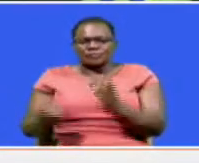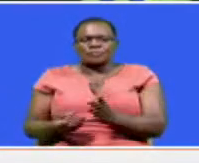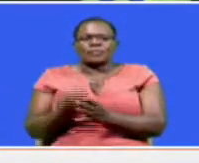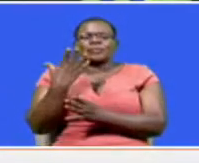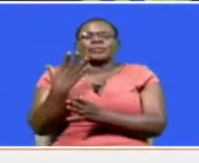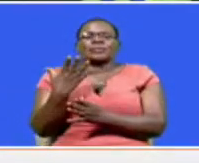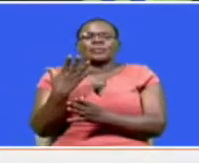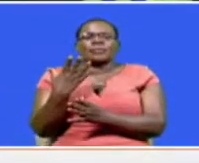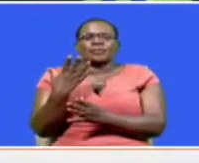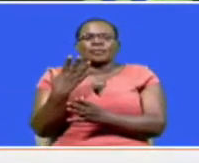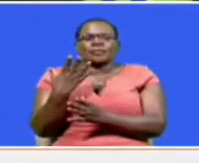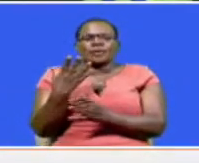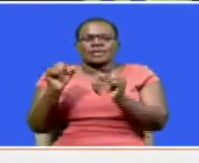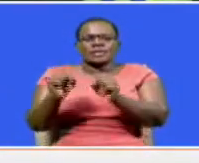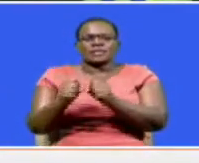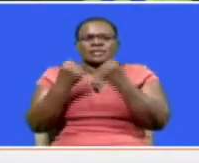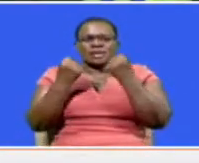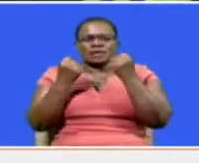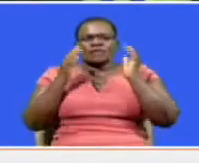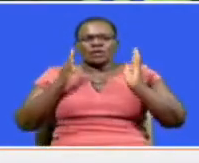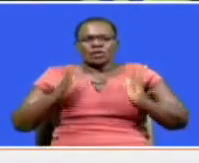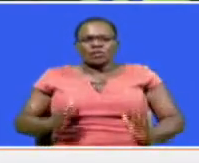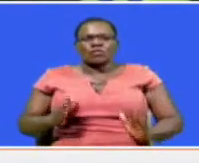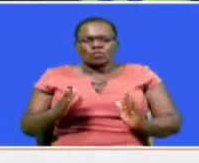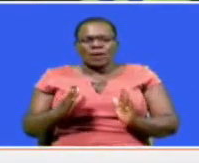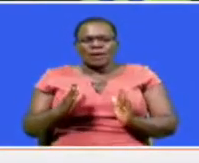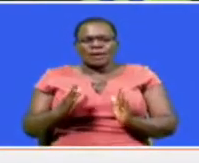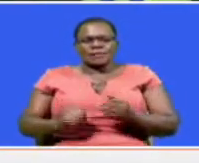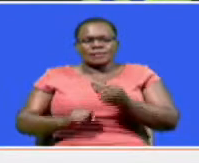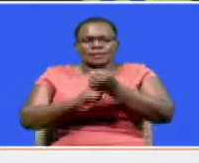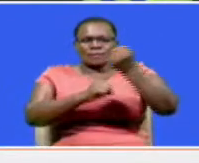establishment of safe humanitarian corridors.